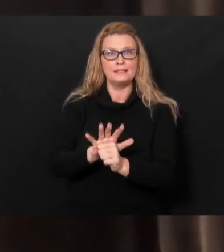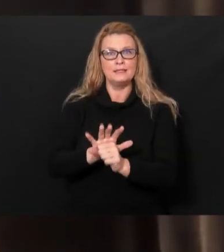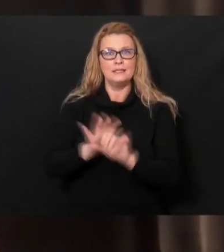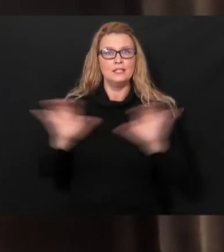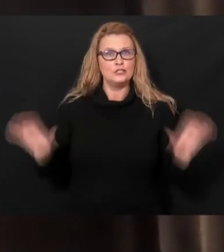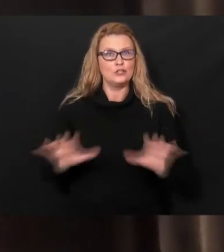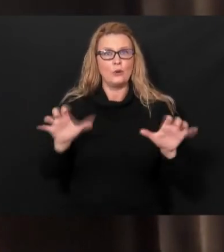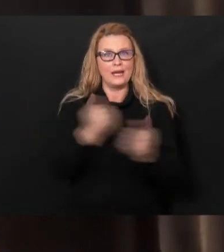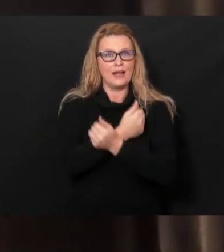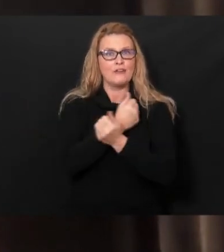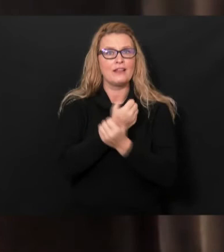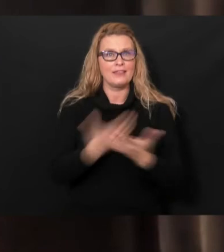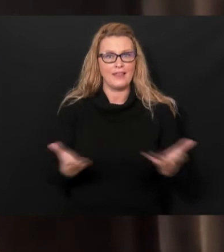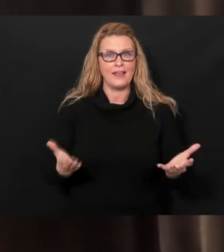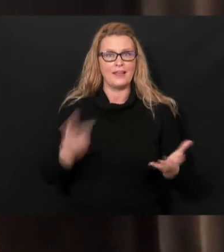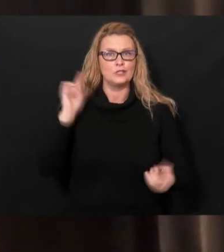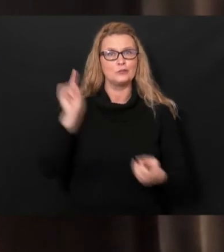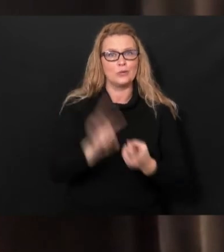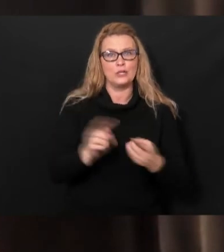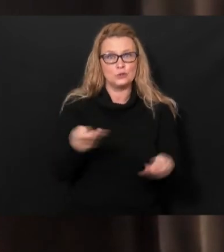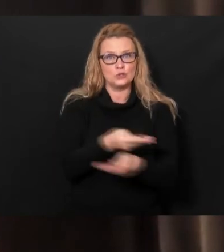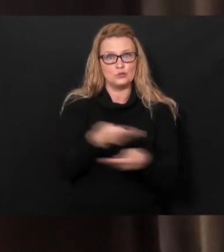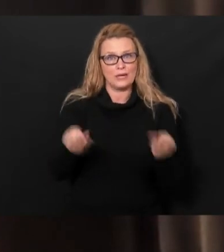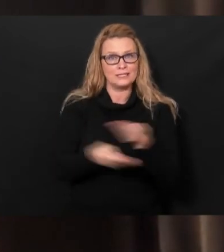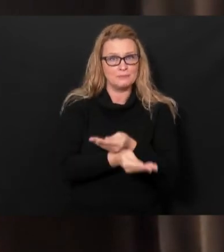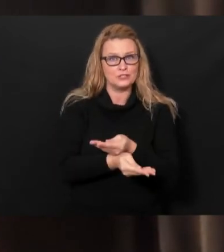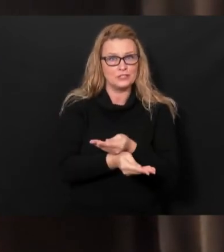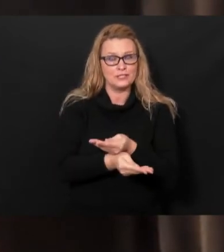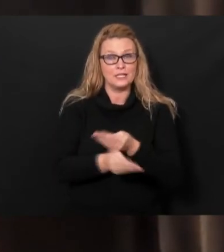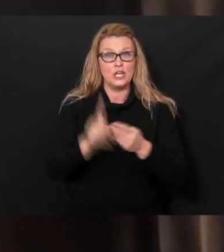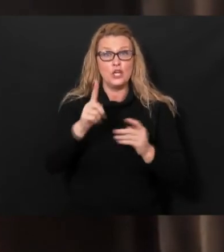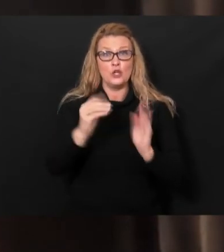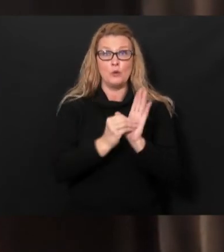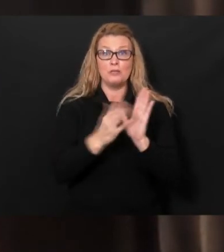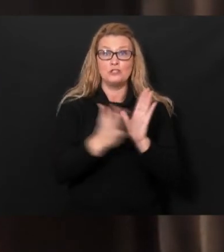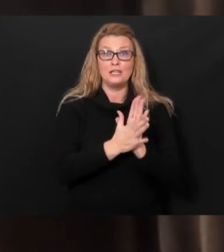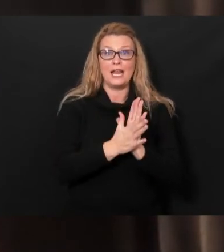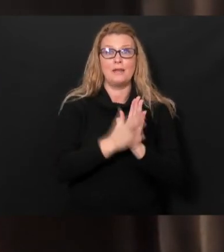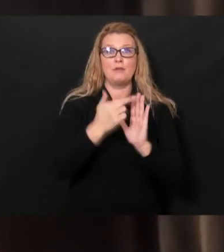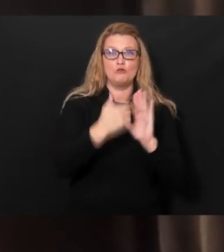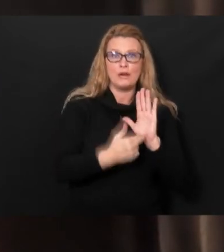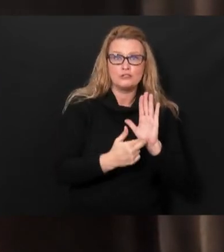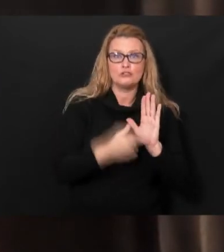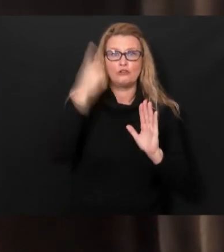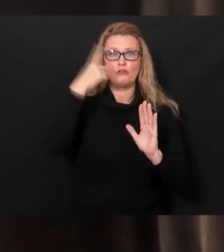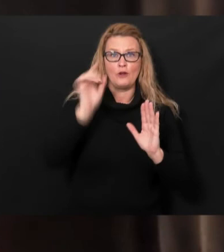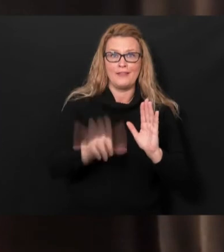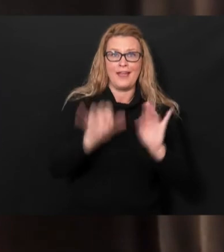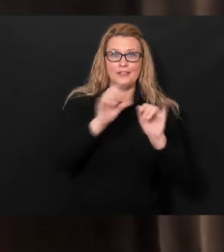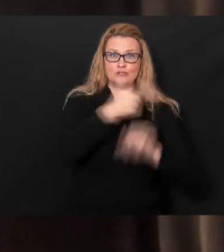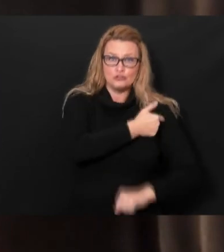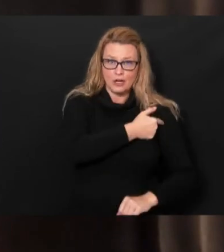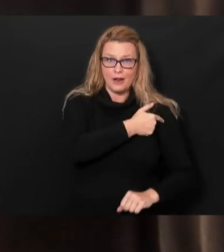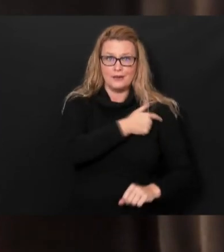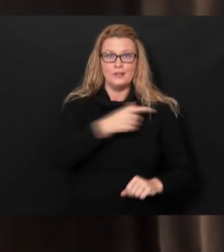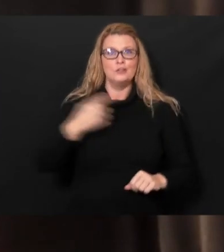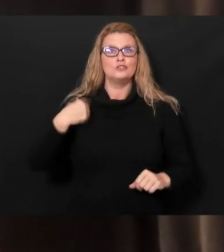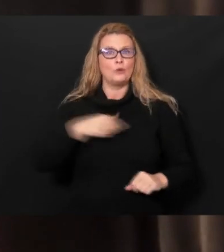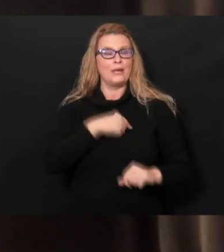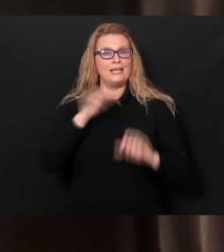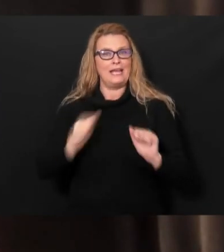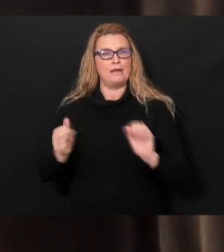that reduces transmission, and that you put your name into our registration system so that we can get a vaccine to